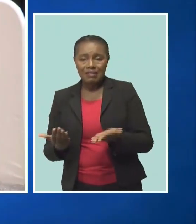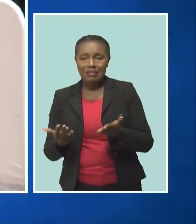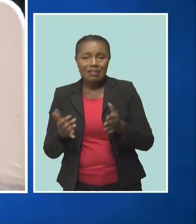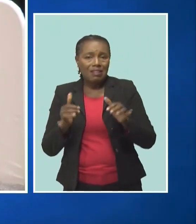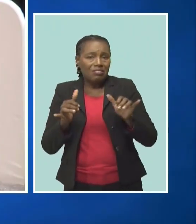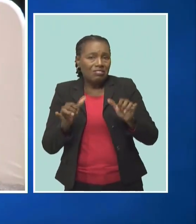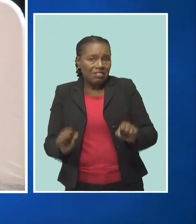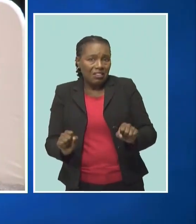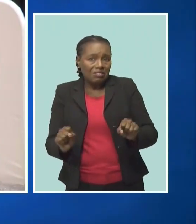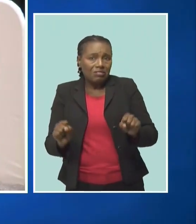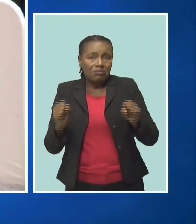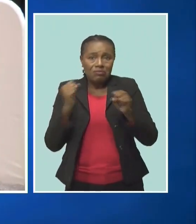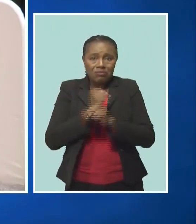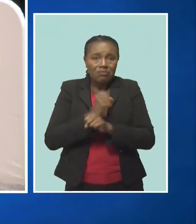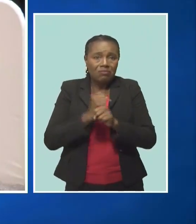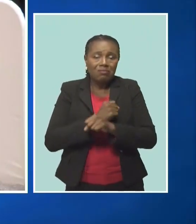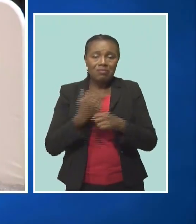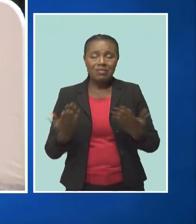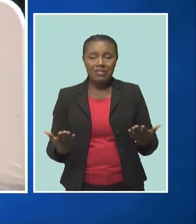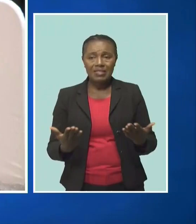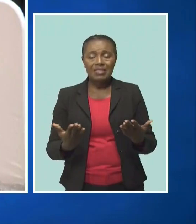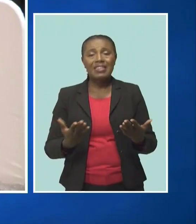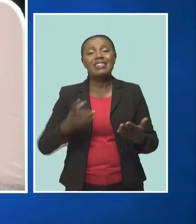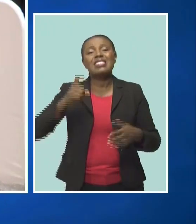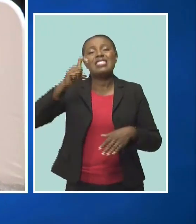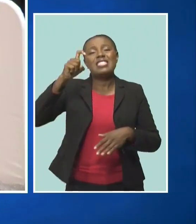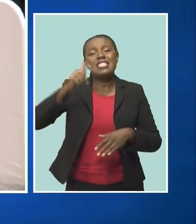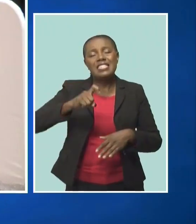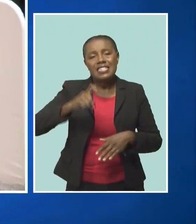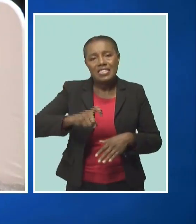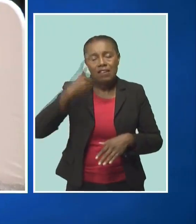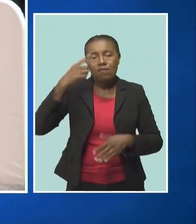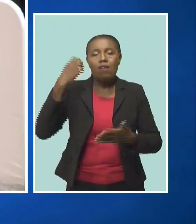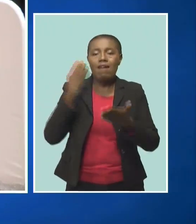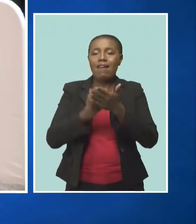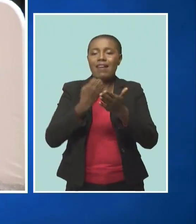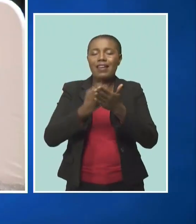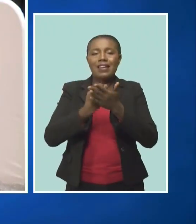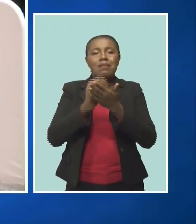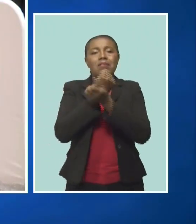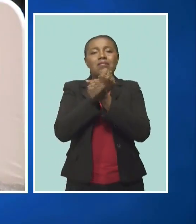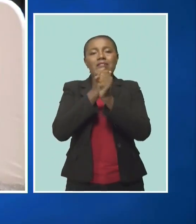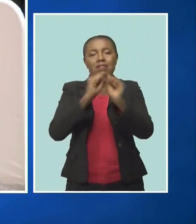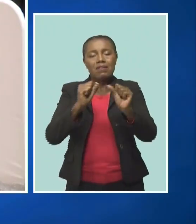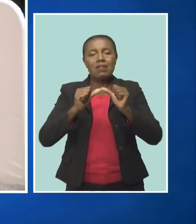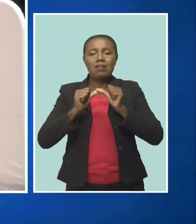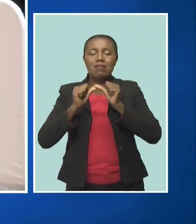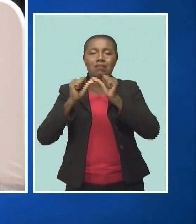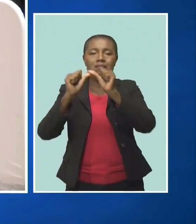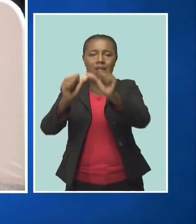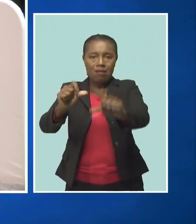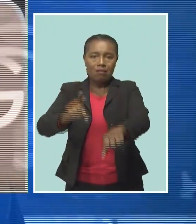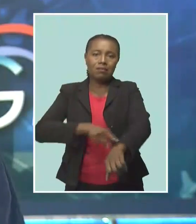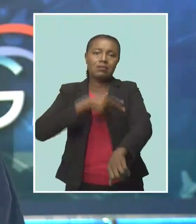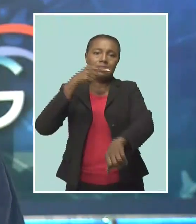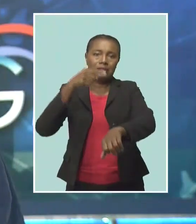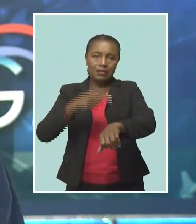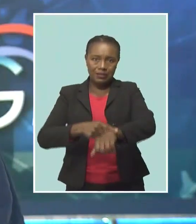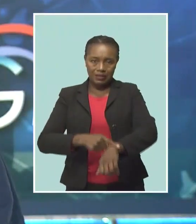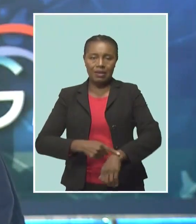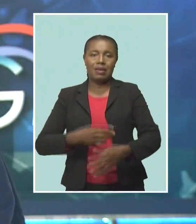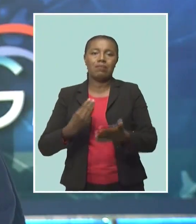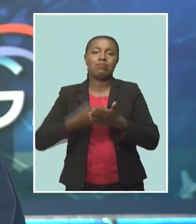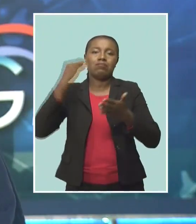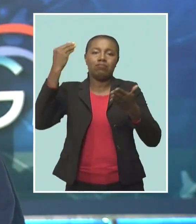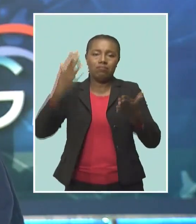a strategy. It is a necessity for economic survival and long-term prosperity. For